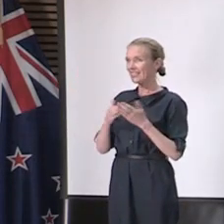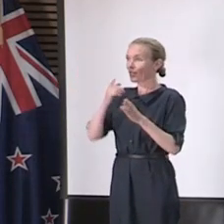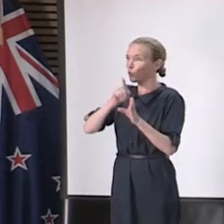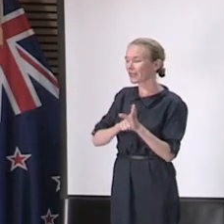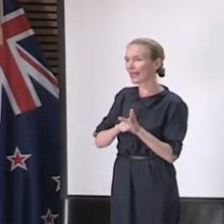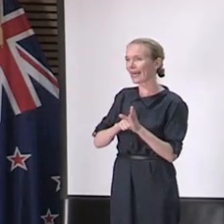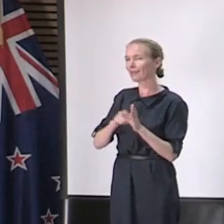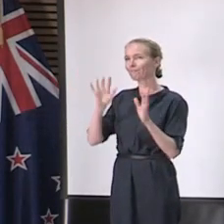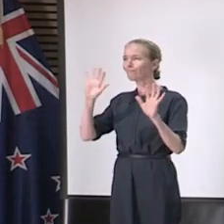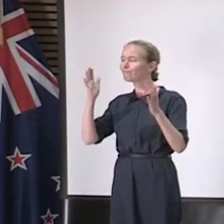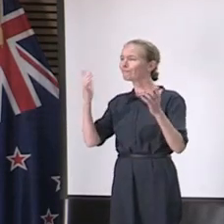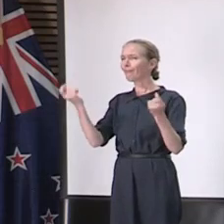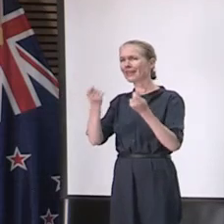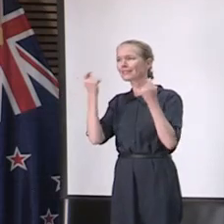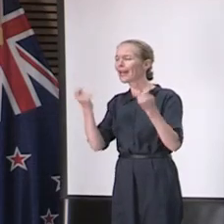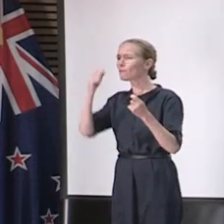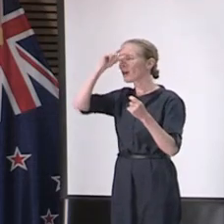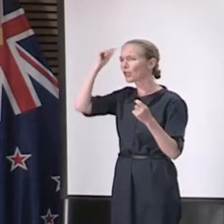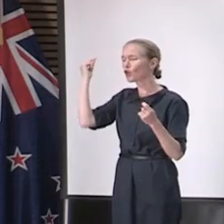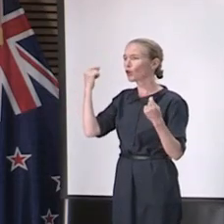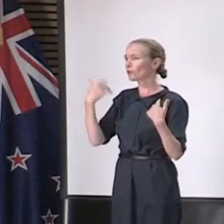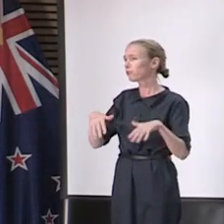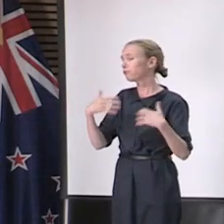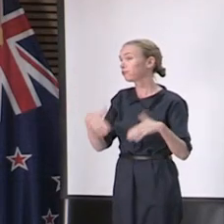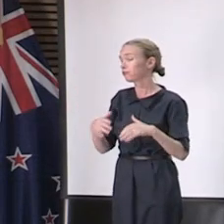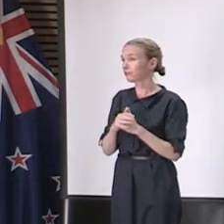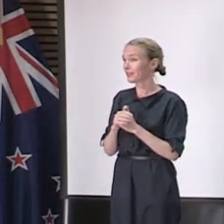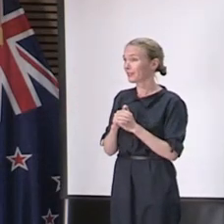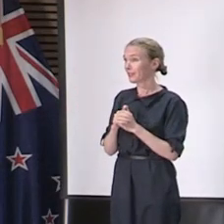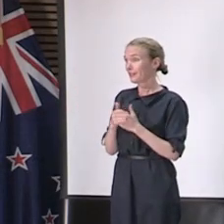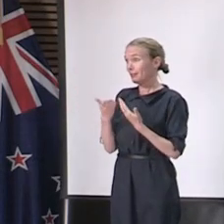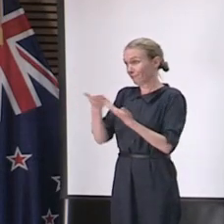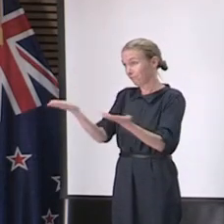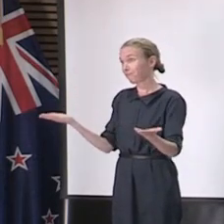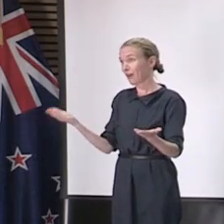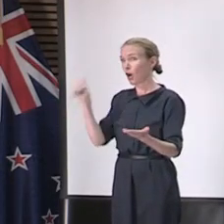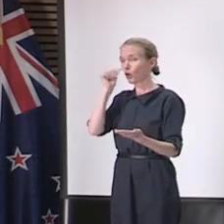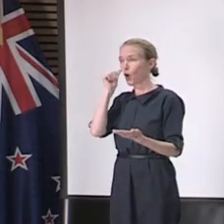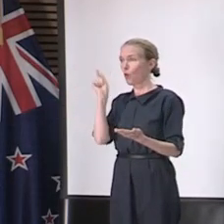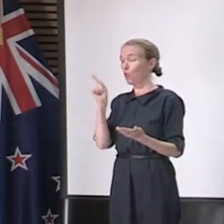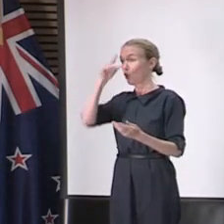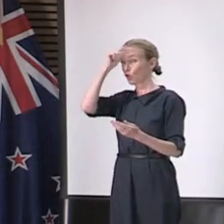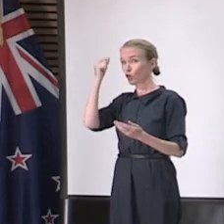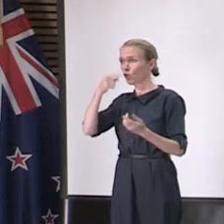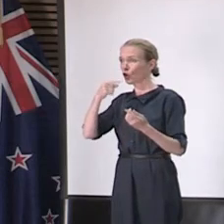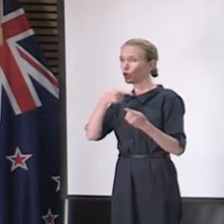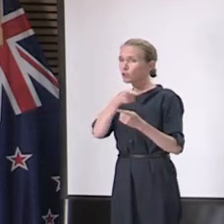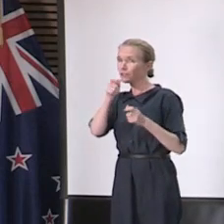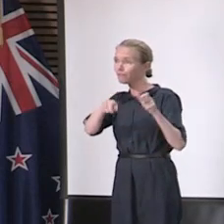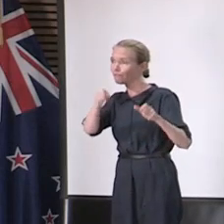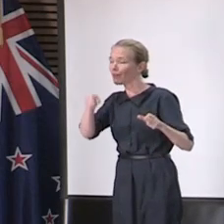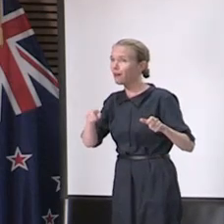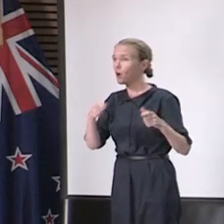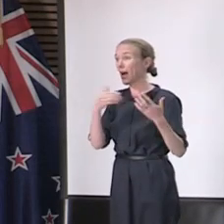celebrating our nurses now more than ever. It's very clear that having a good, strong, well-trained nursing workforce improves